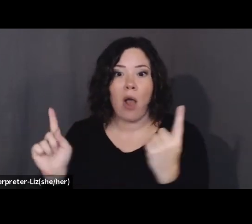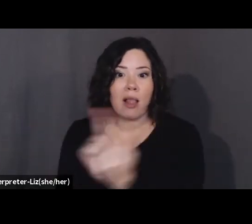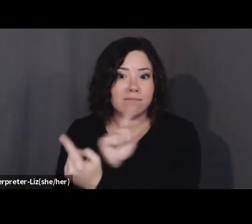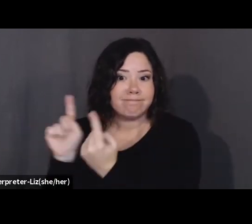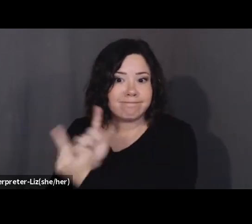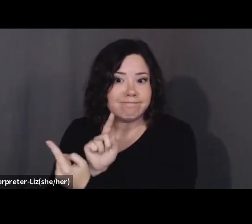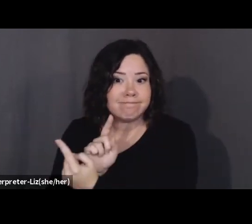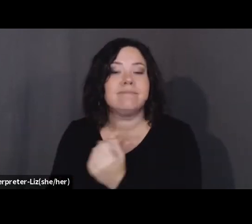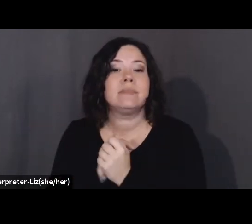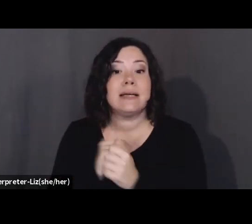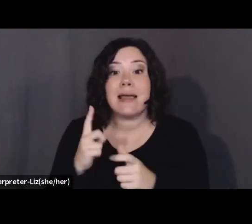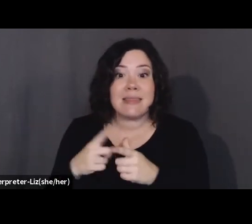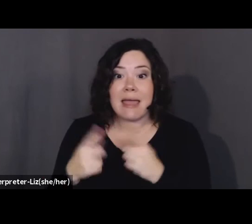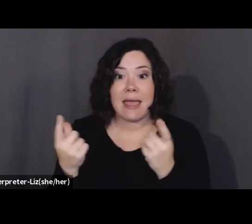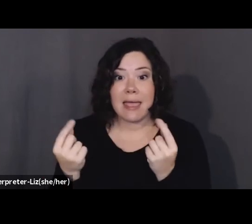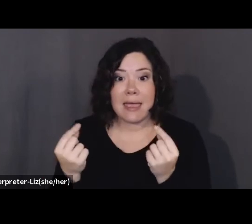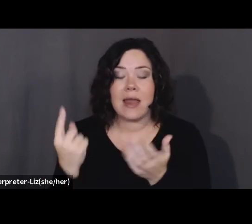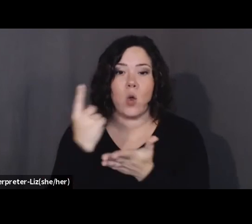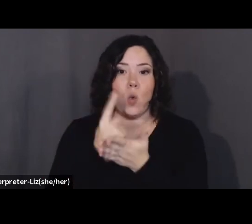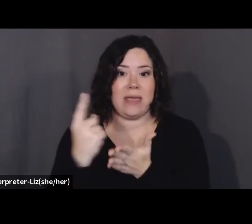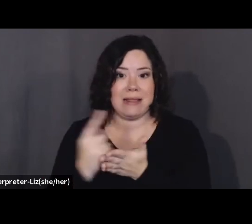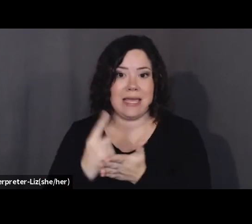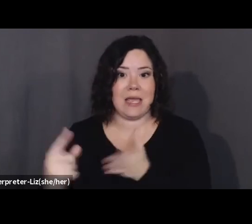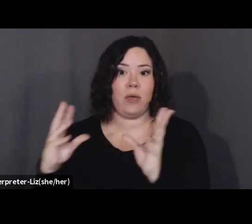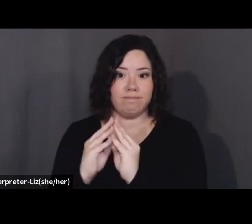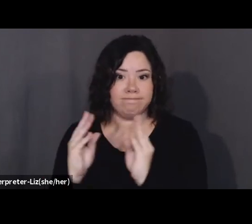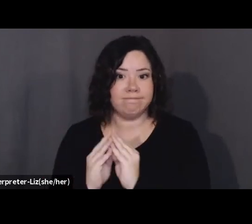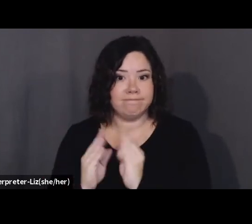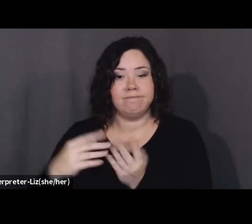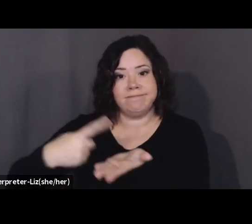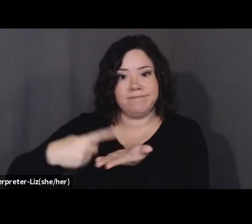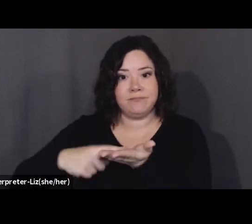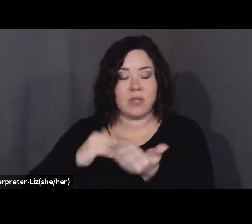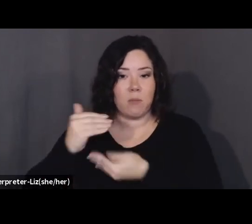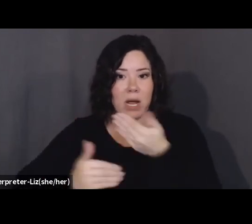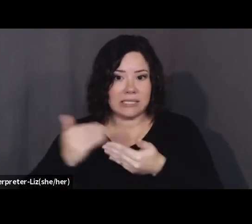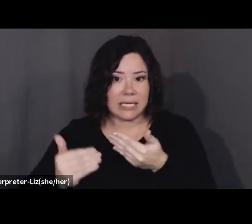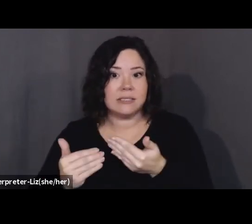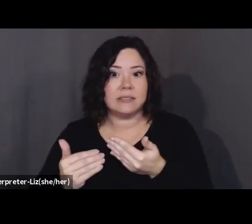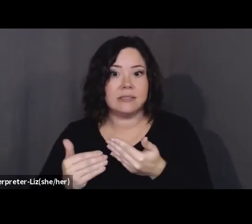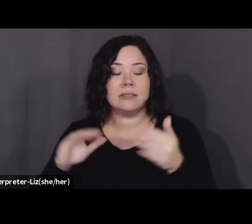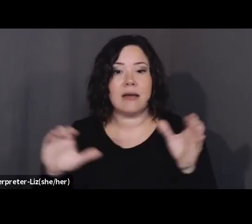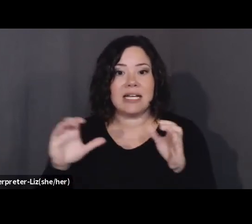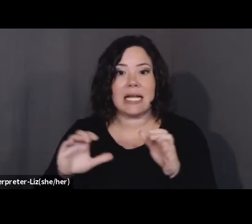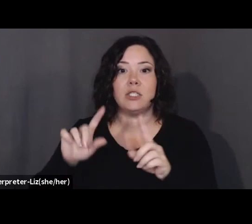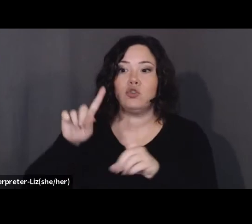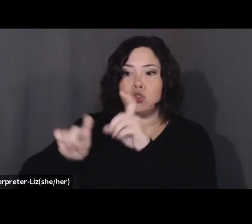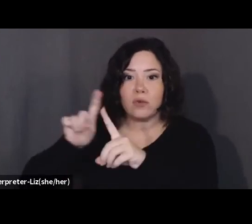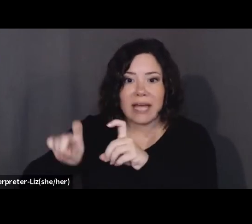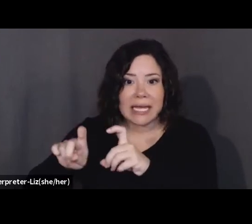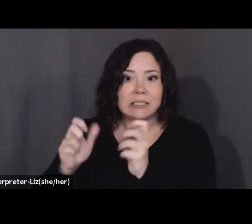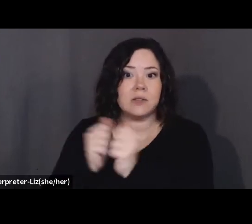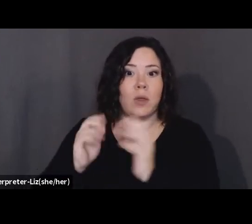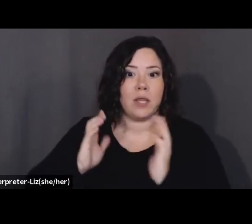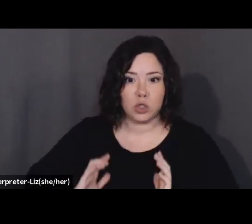met weekly to talk about the process of not only conducting surveys and with